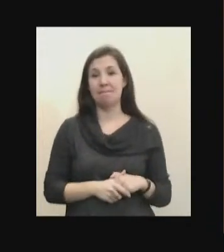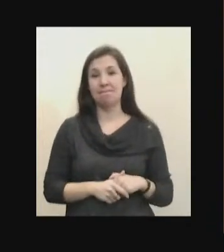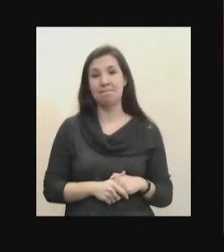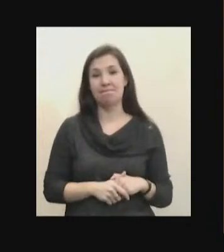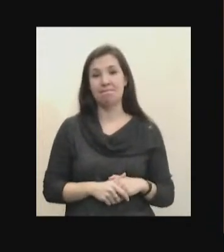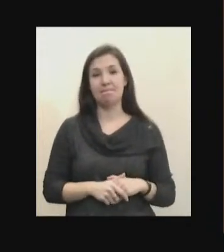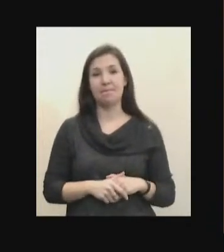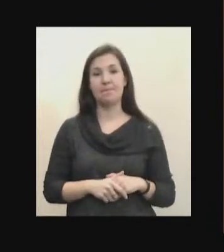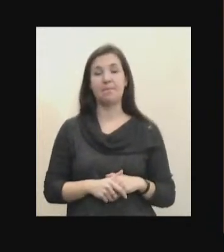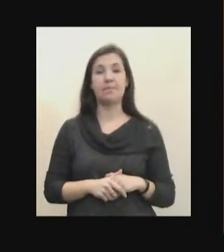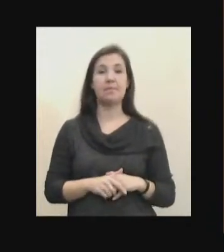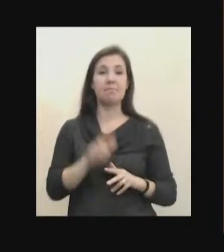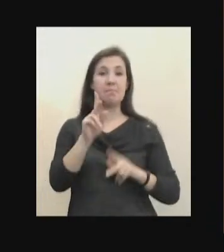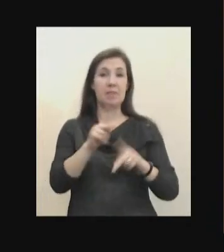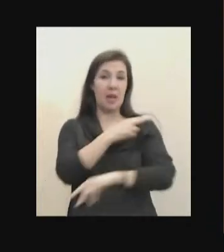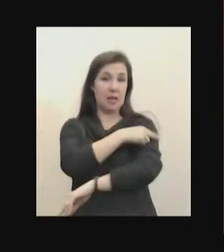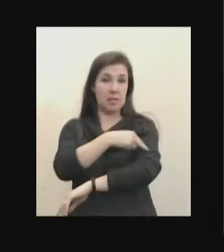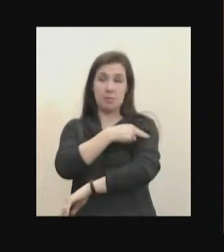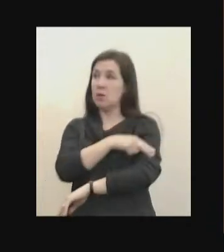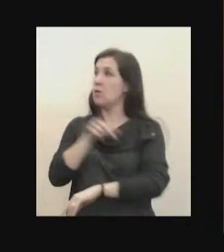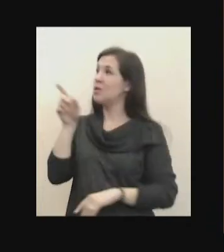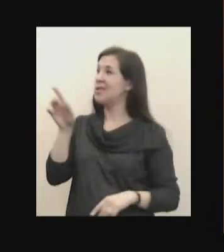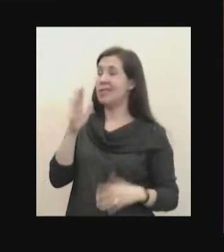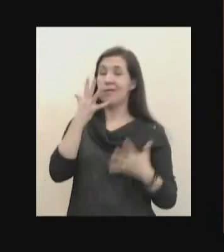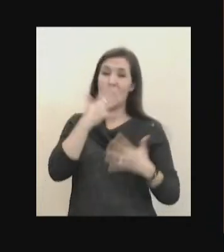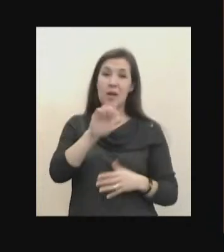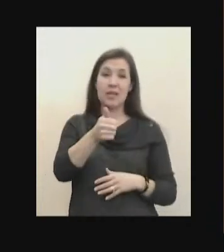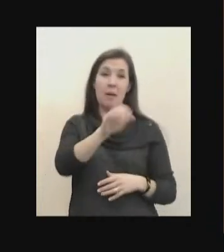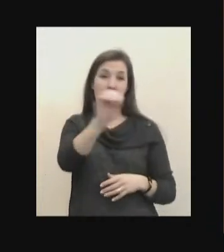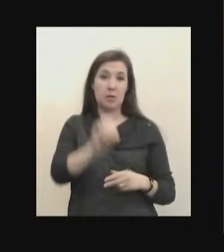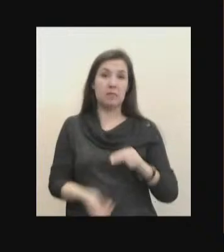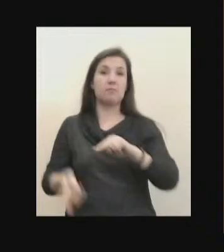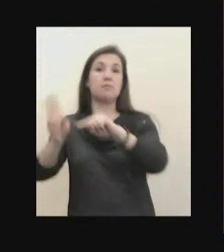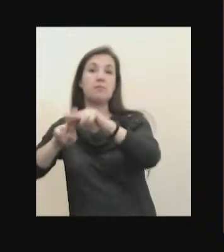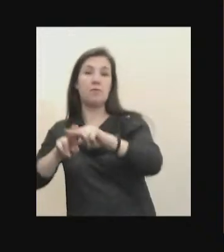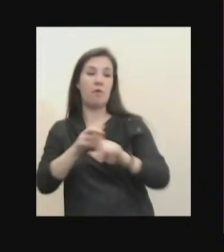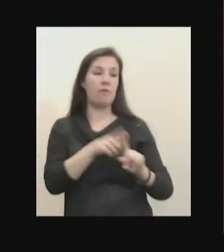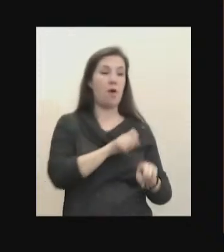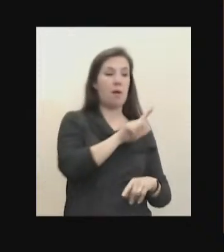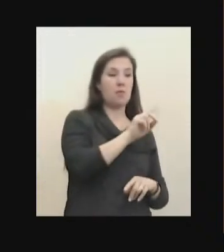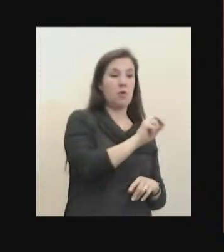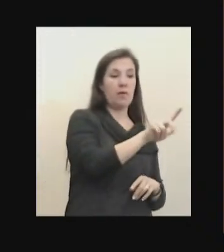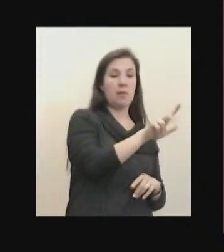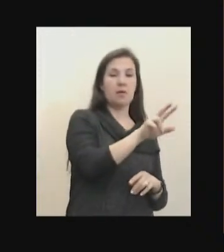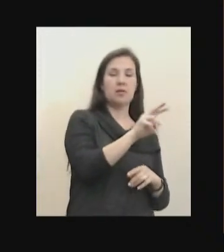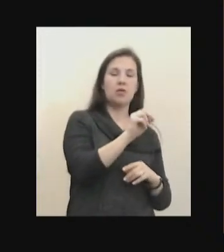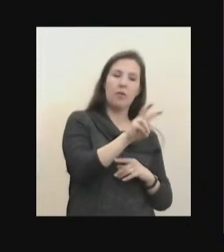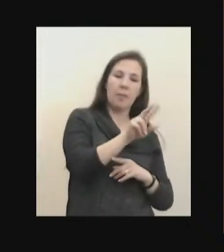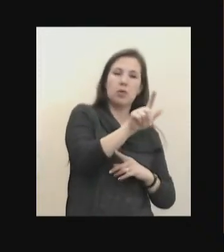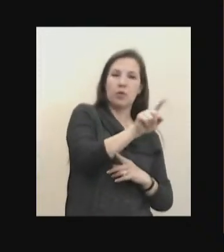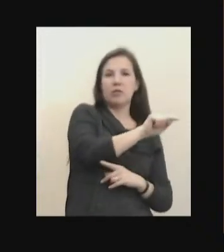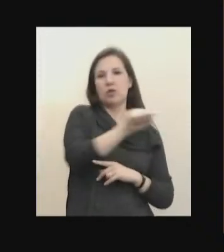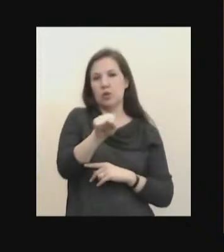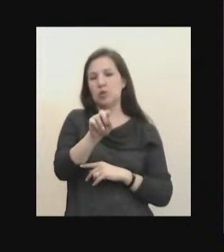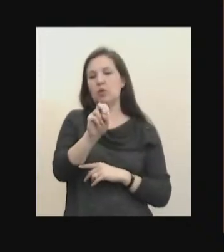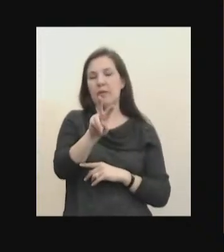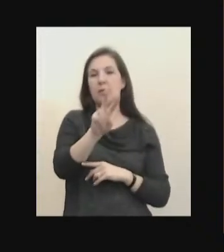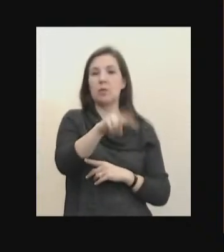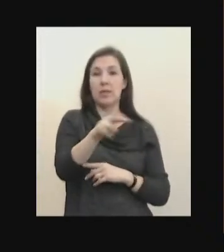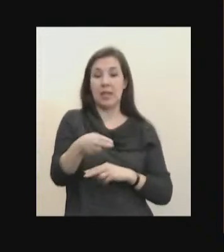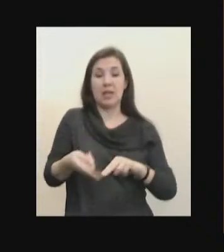Hospitalizations, unfortunately, there was about a 10% increase in hospitalizations from the 21st to the 22nd, and in a 2-week period, it's